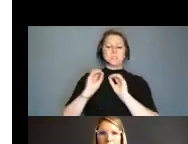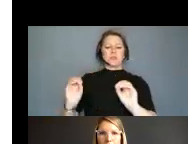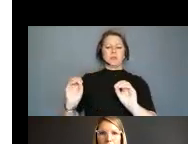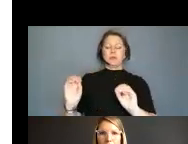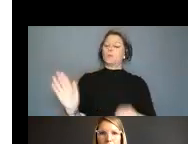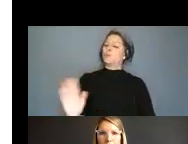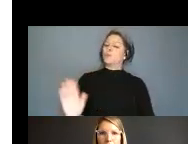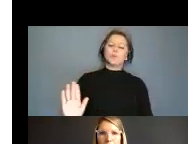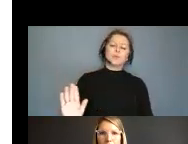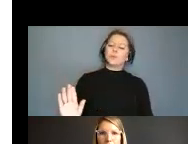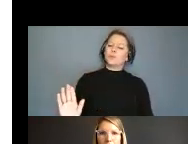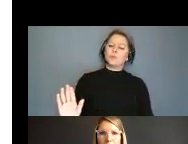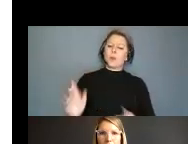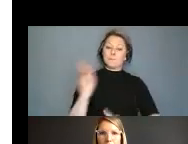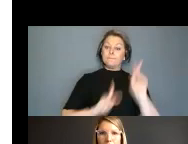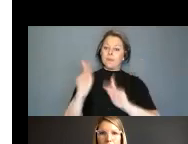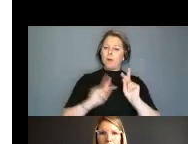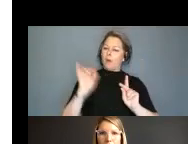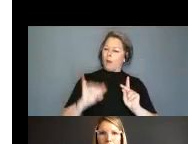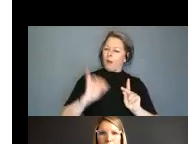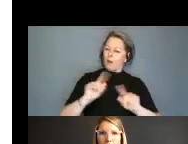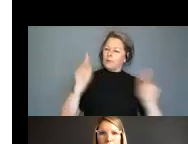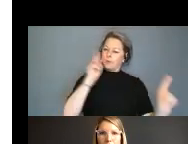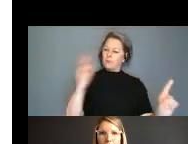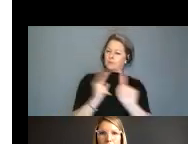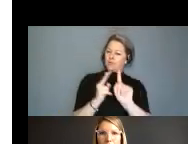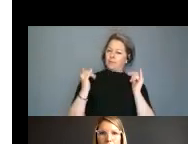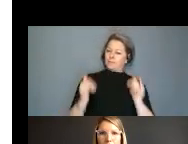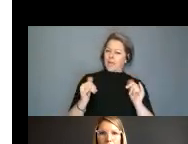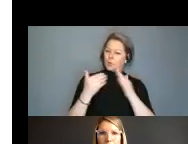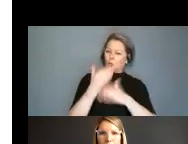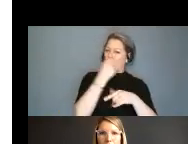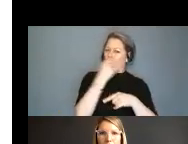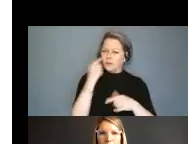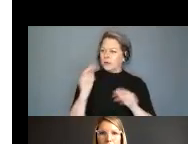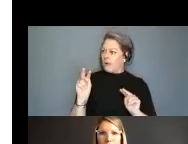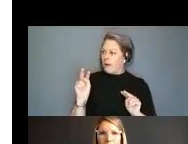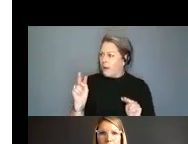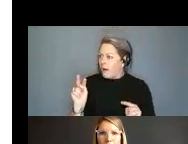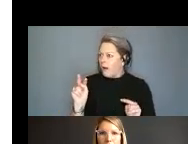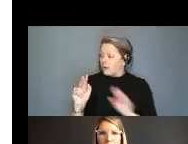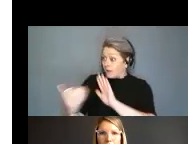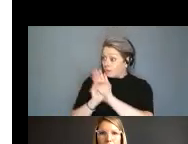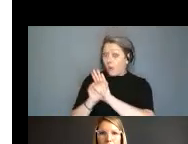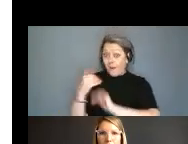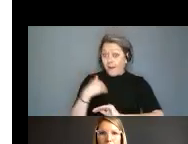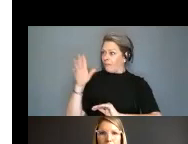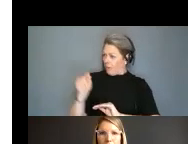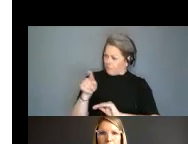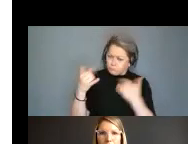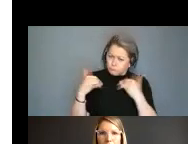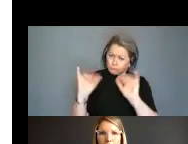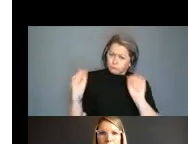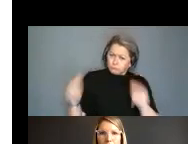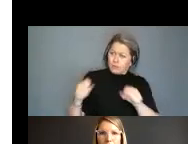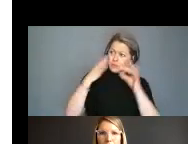is recognized now that folks are kind of saying, okay, hold on. Just because someone receives such a diagnosis does not mean that they lack capacity and are unable